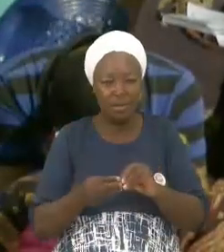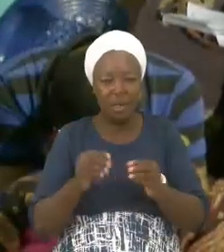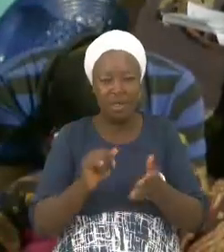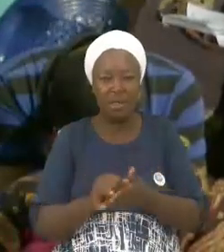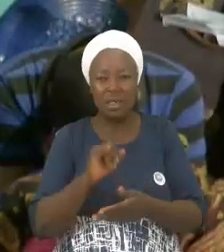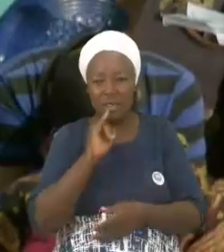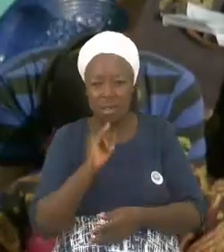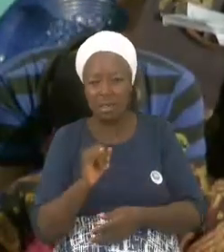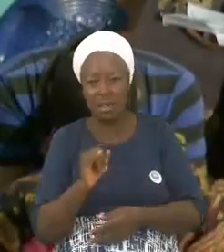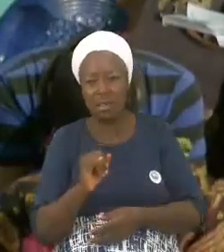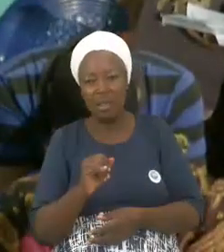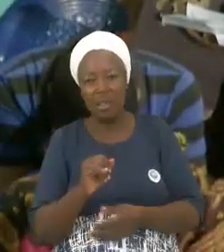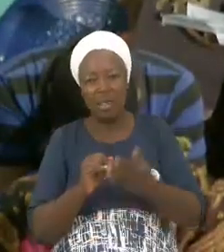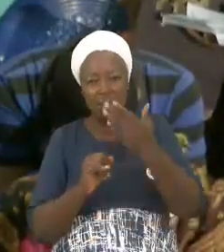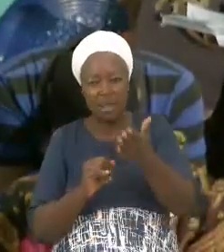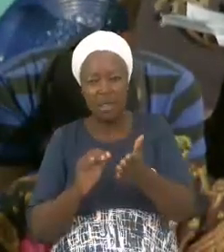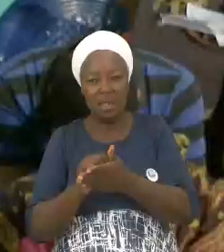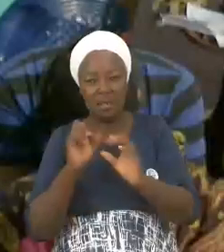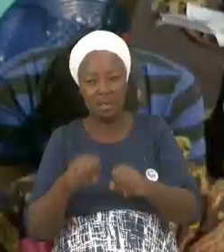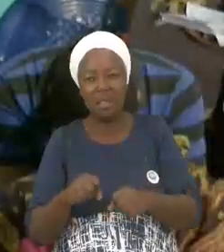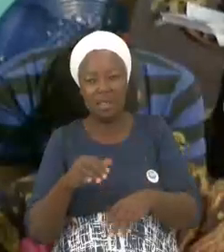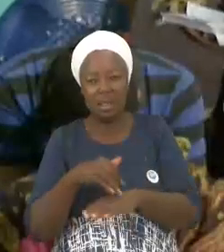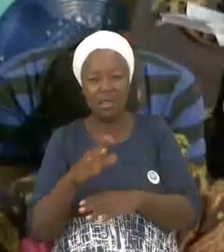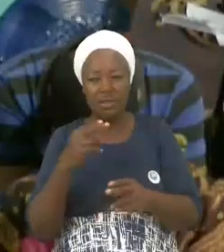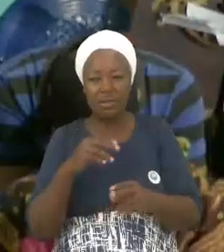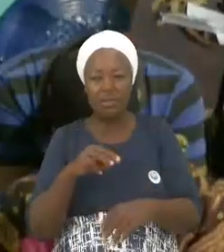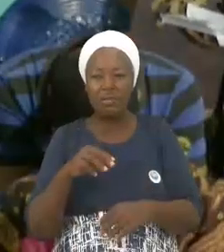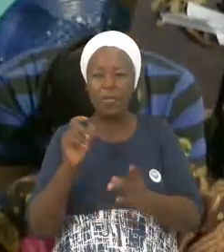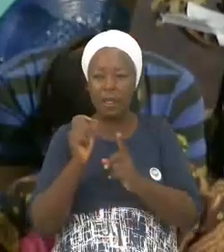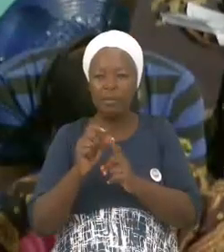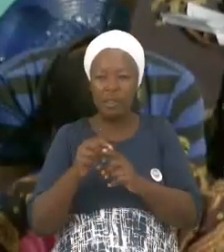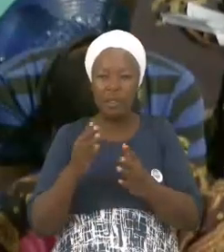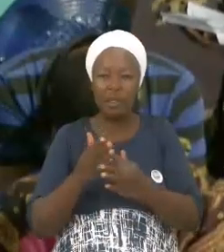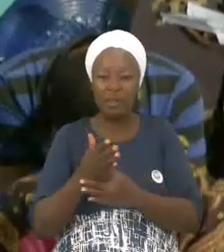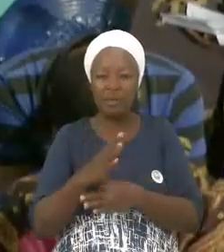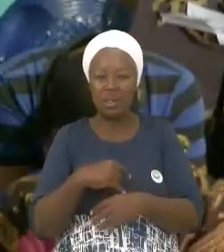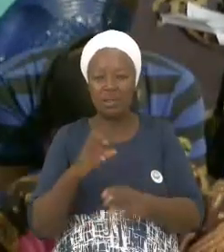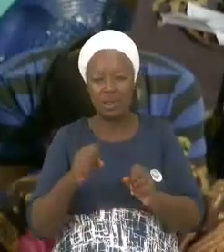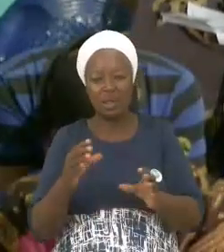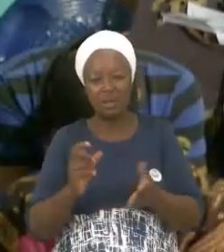you can send your SMS. And you can take this number,